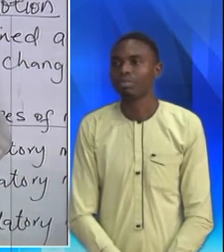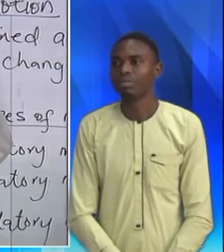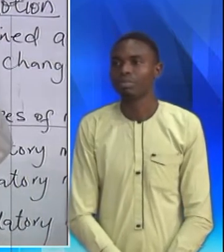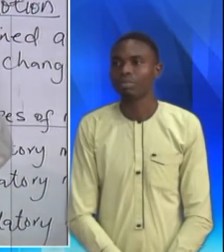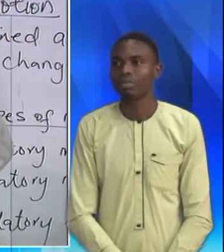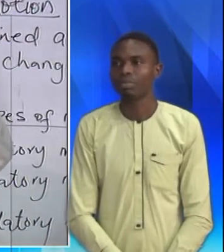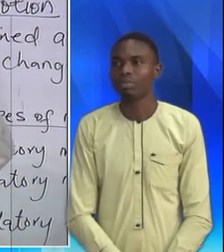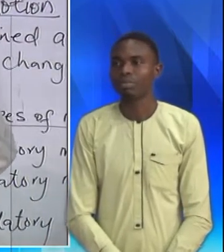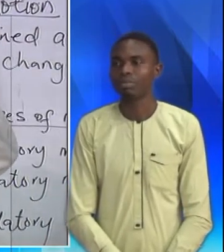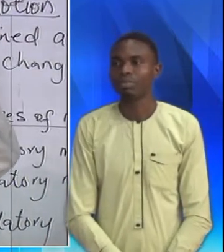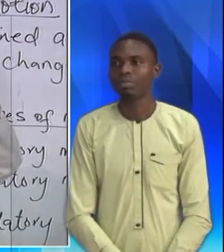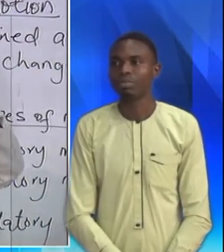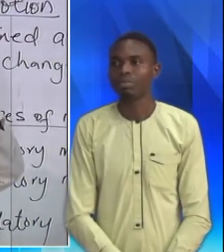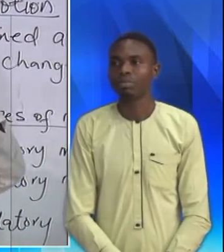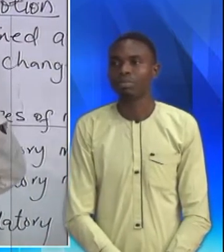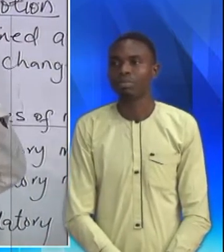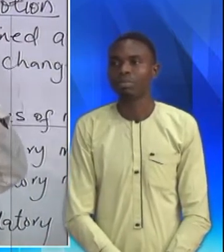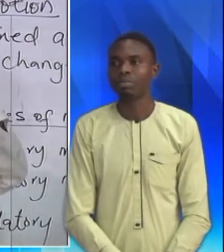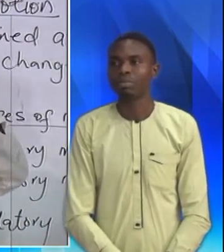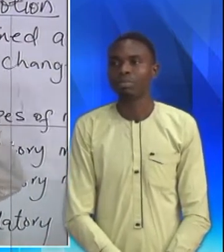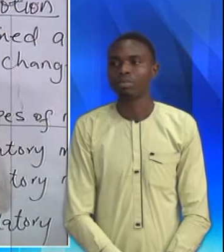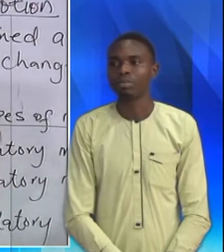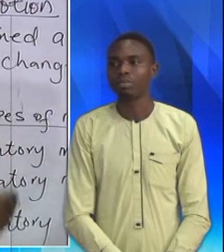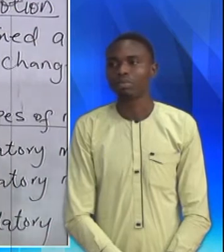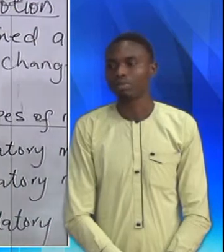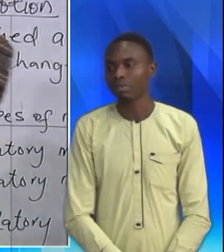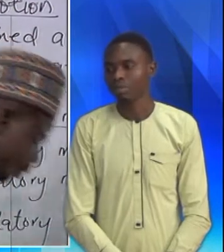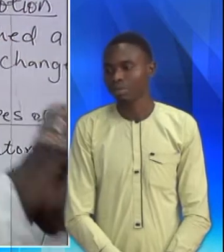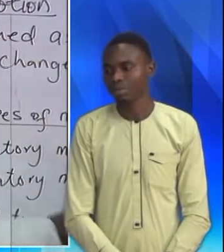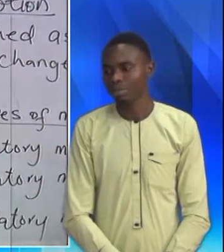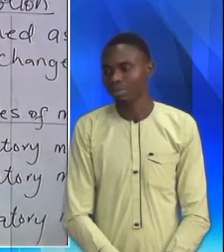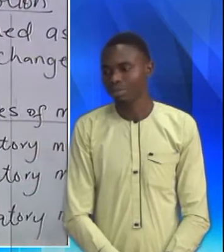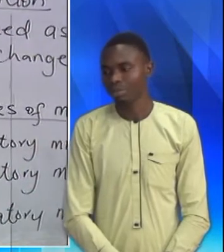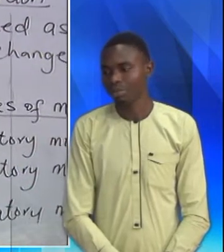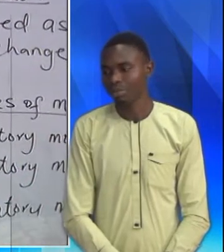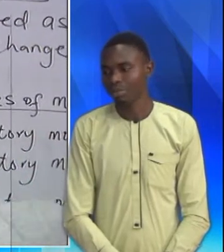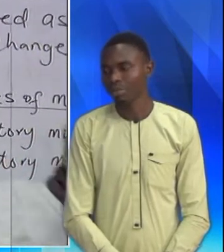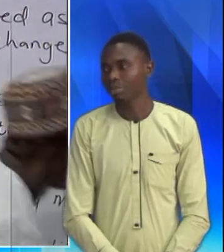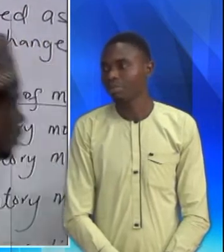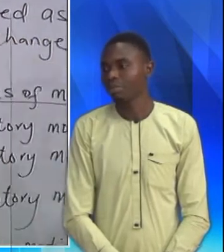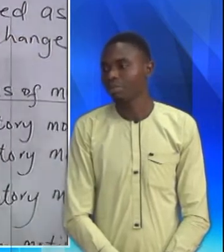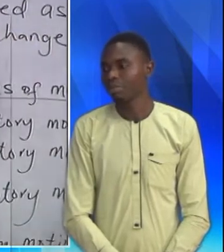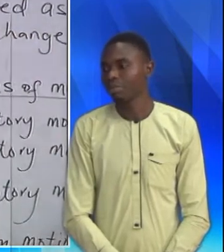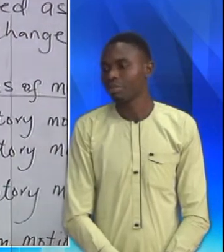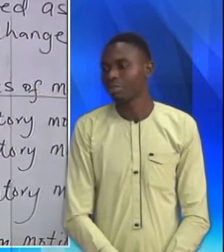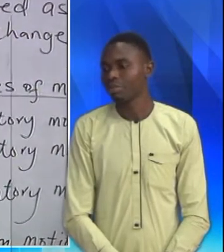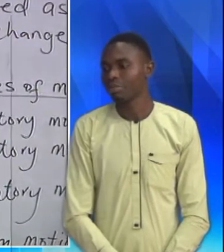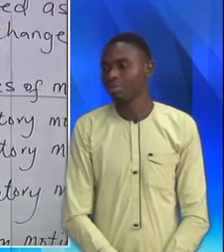The same. This is vibratory or oscillatory motion, please.